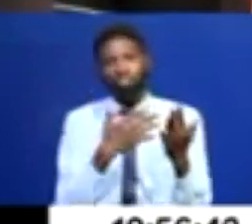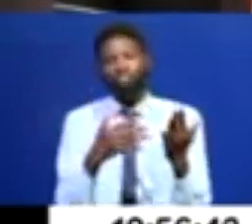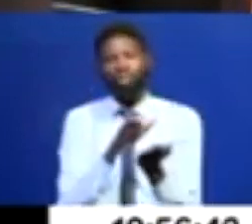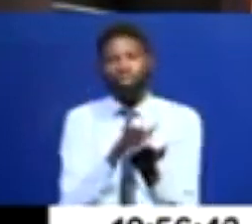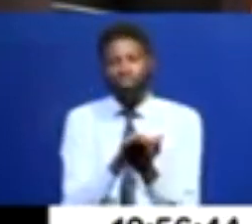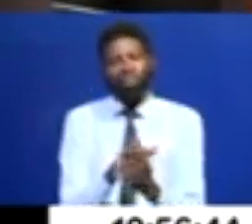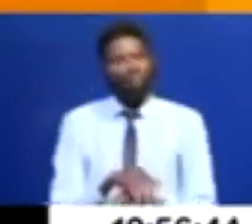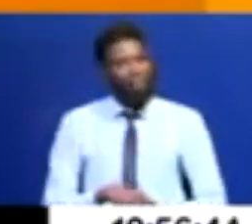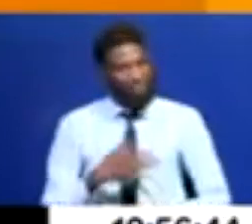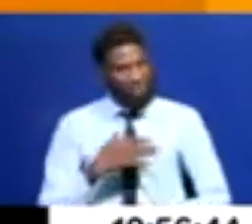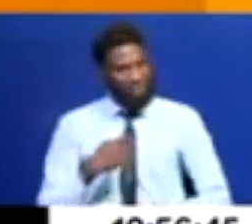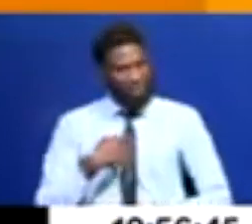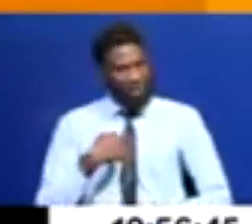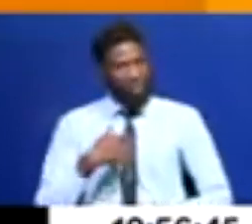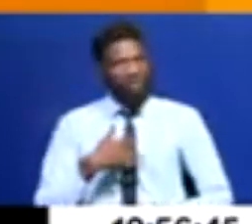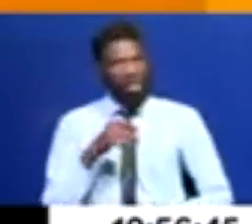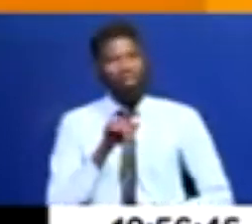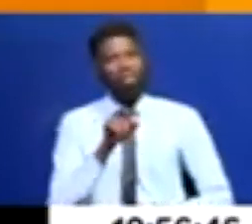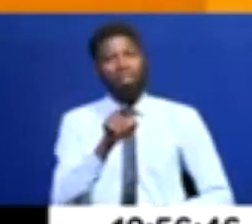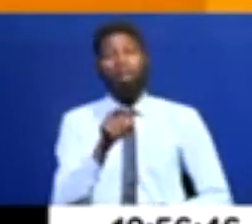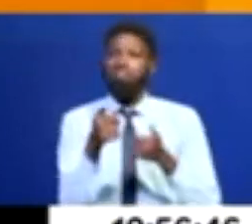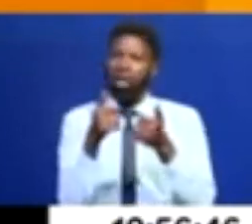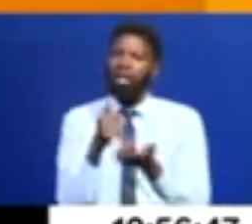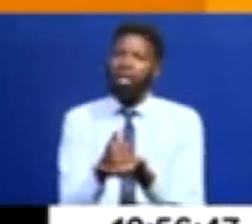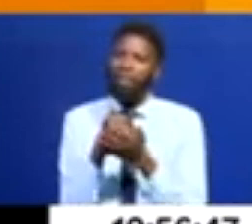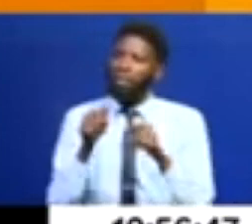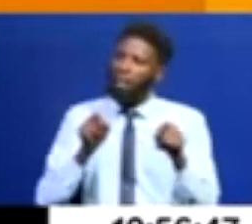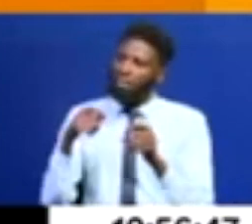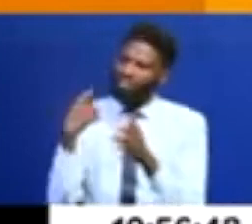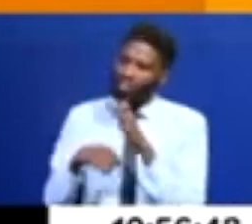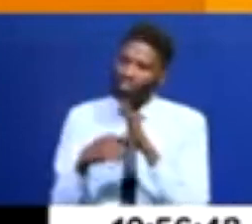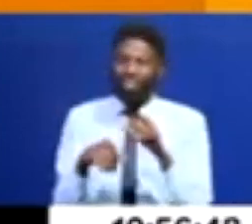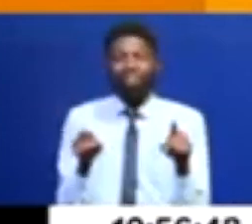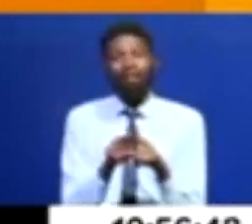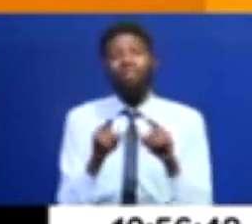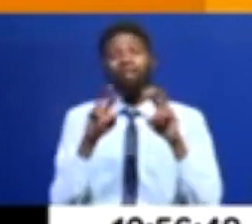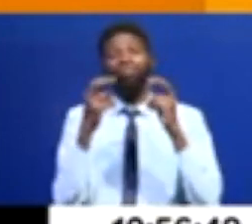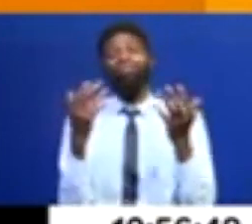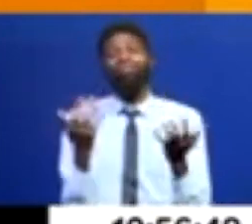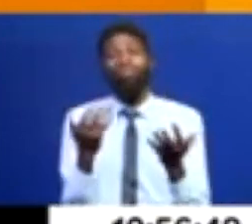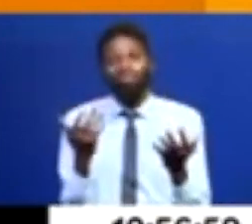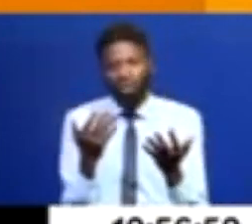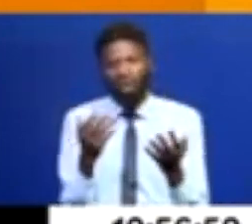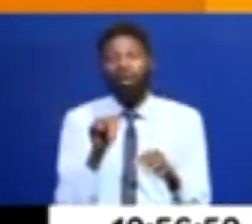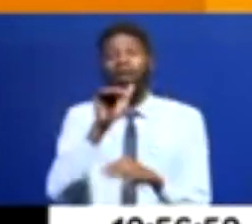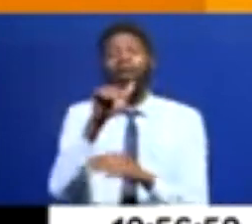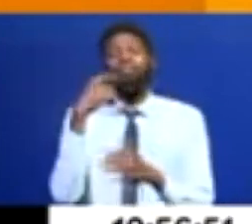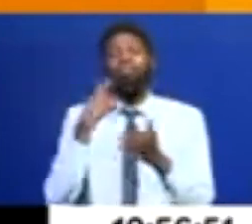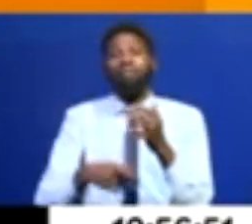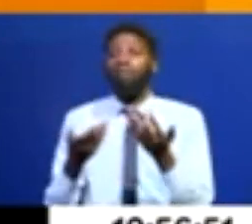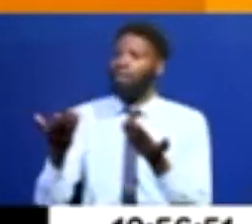help in the management and the filing of taxes, as well as the issues of claiming for tax refunds. And we know